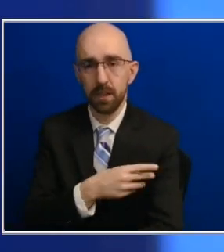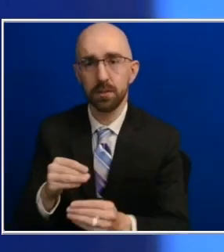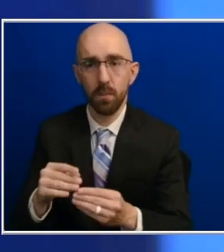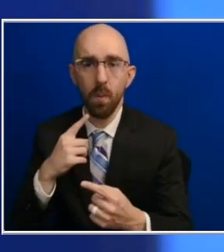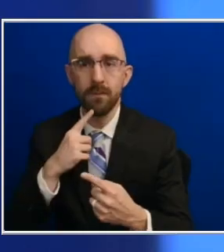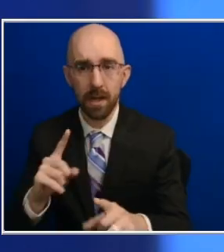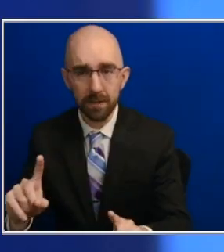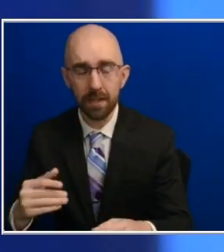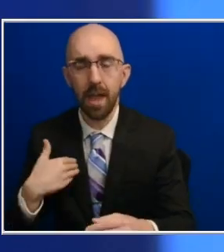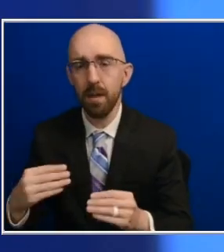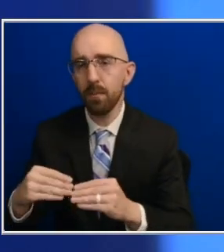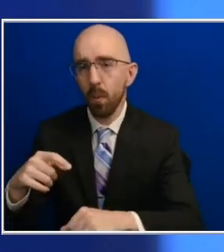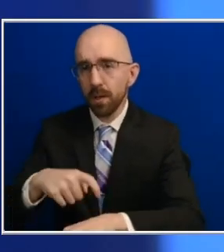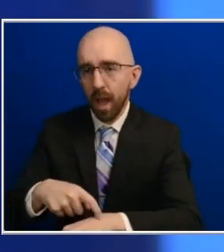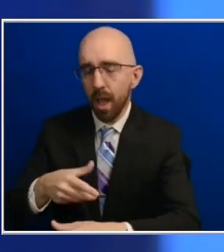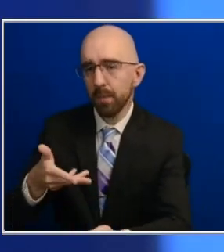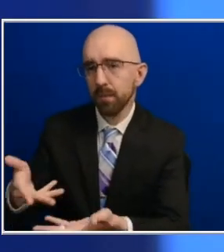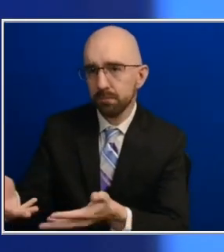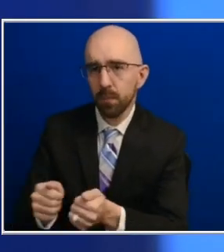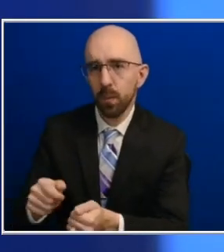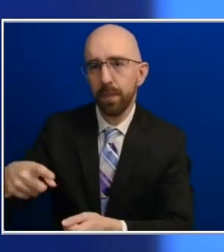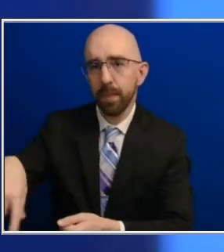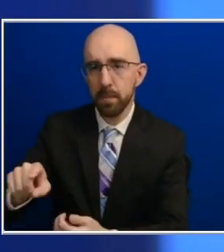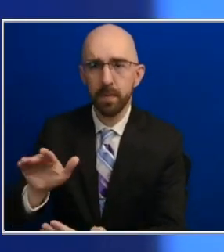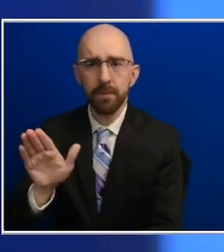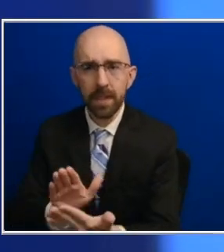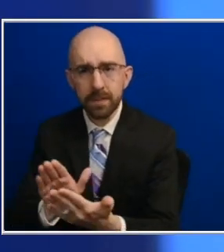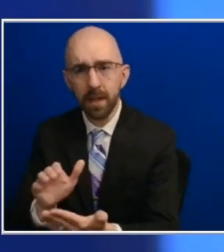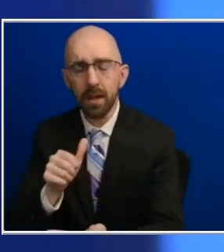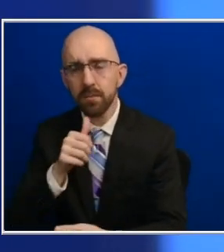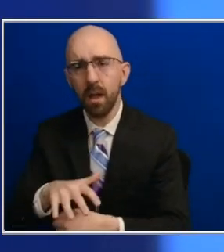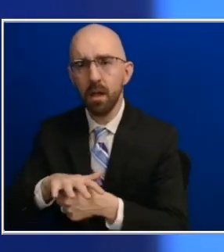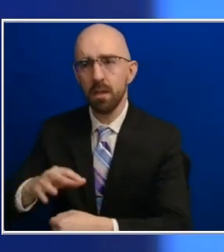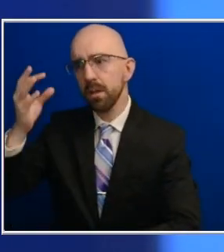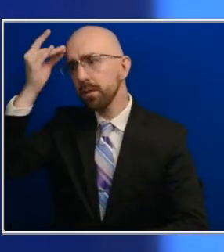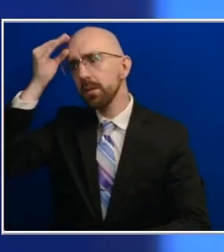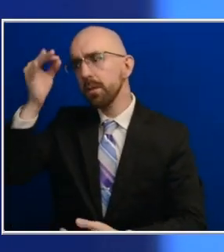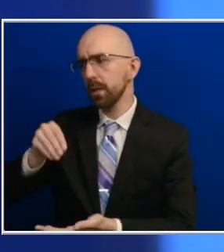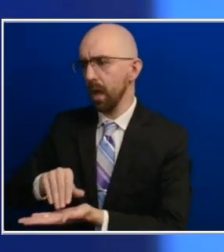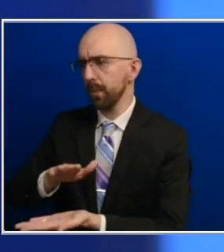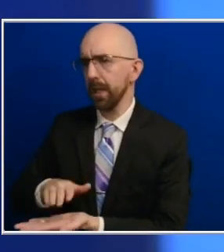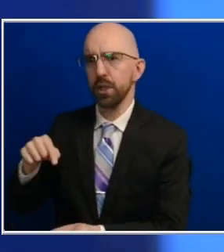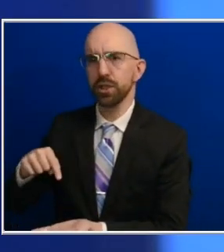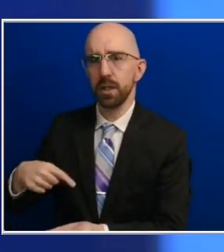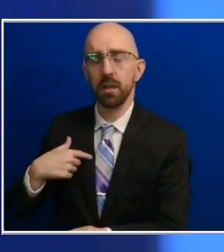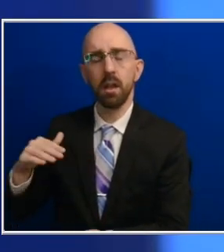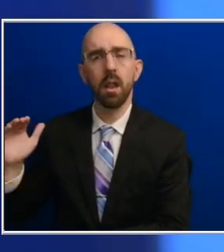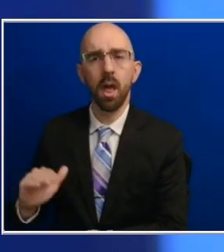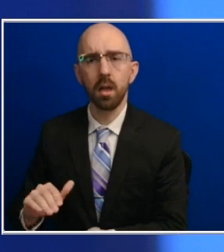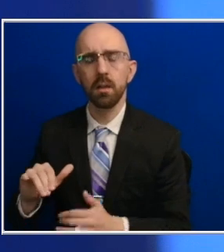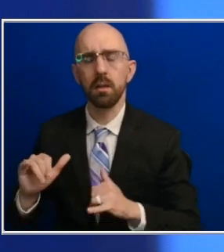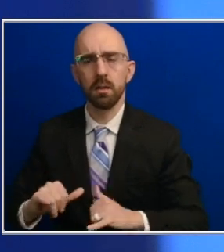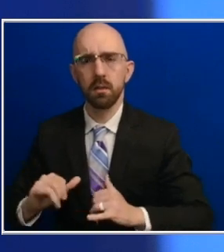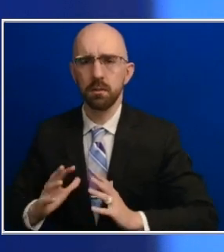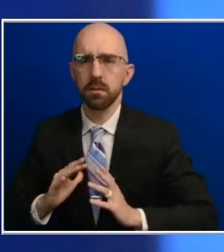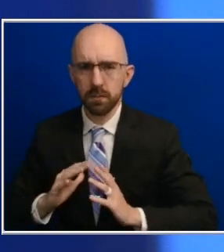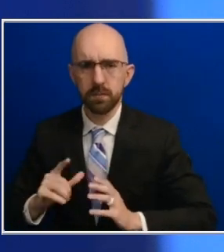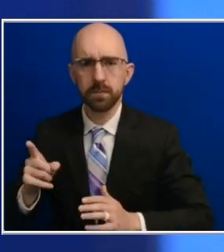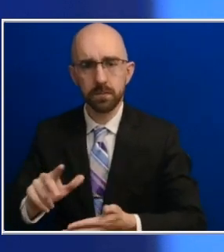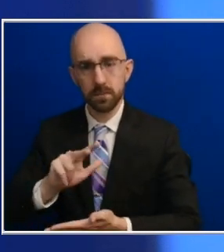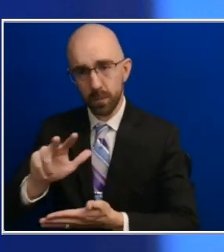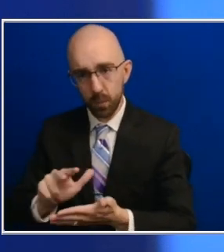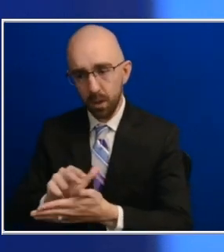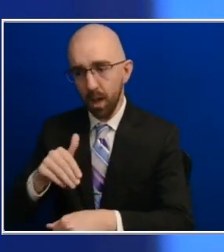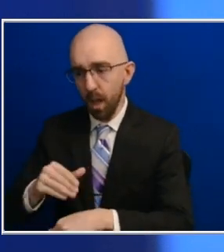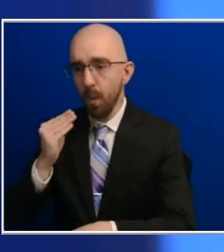more time to spend with them face to face, and I'm not stressed about finishing the documentation. And nor am I worried about spending 3 hours at home while I